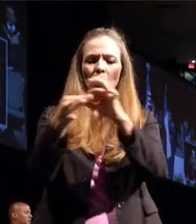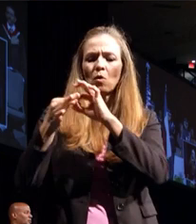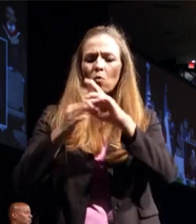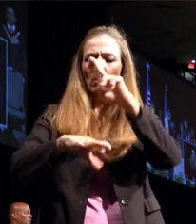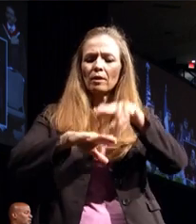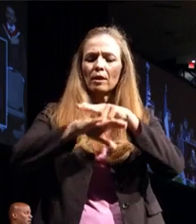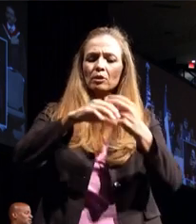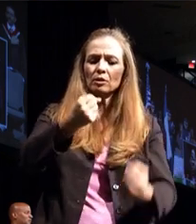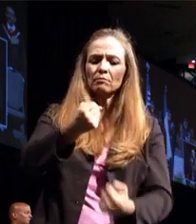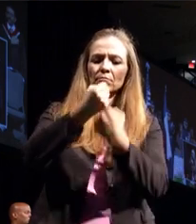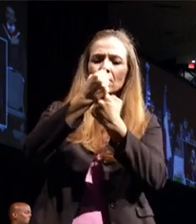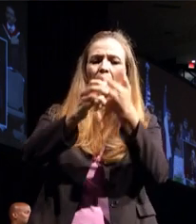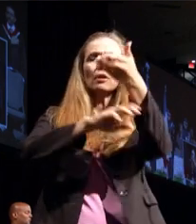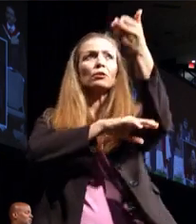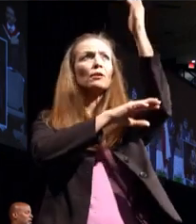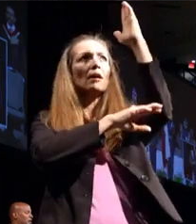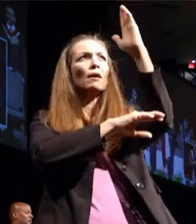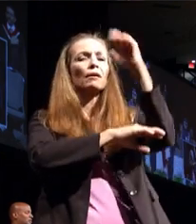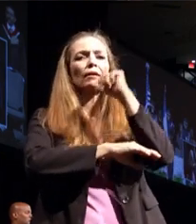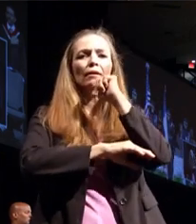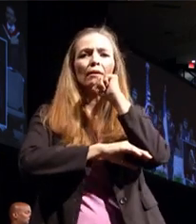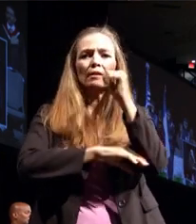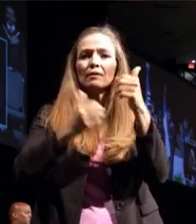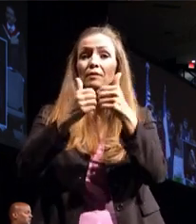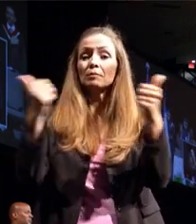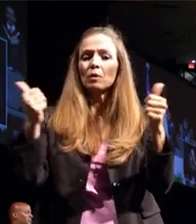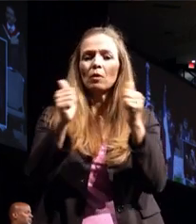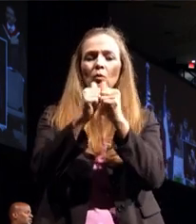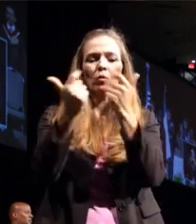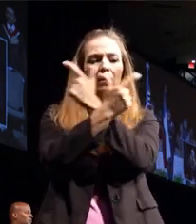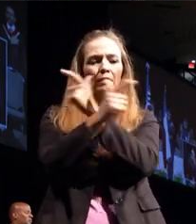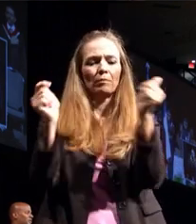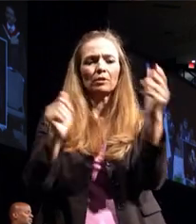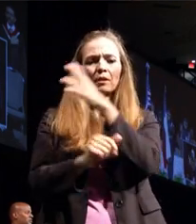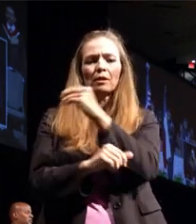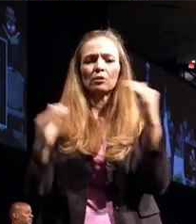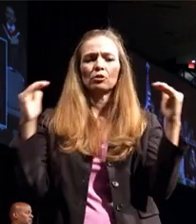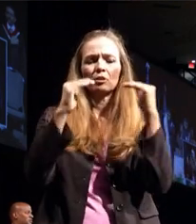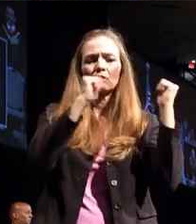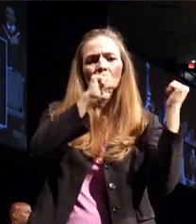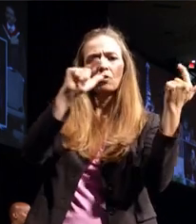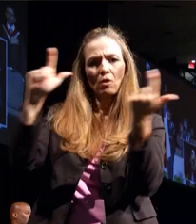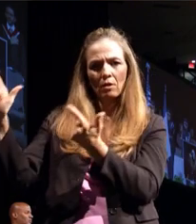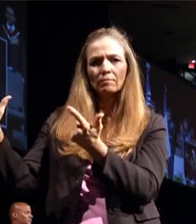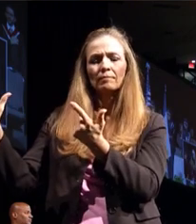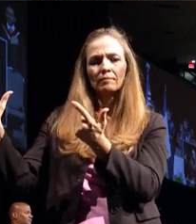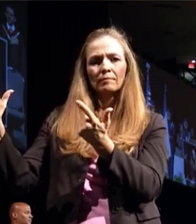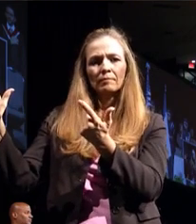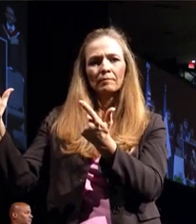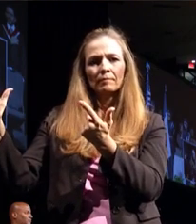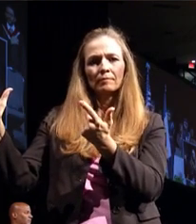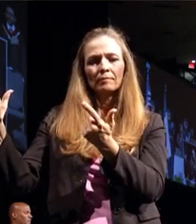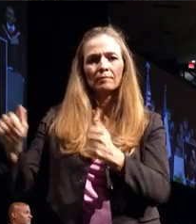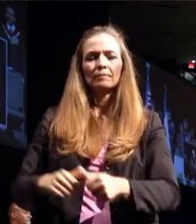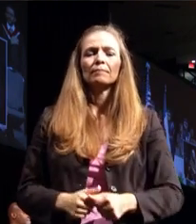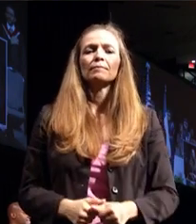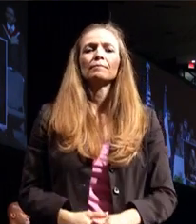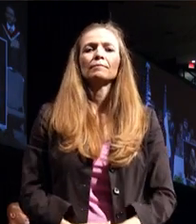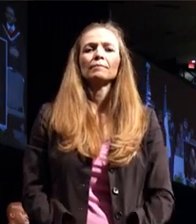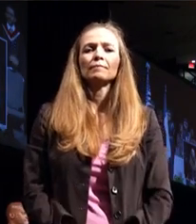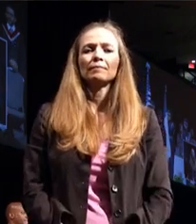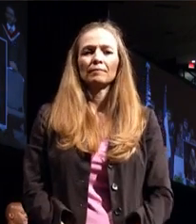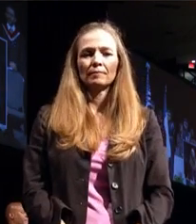stands, one nation, under God, indivisible, with liberty and justice for all.